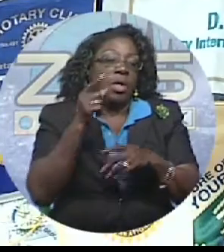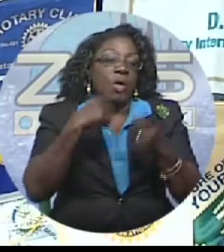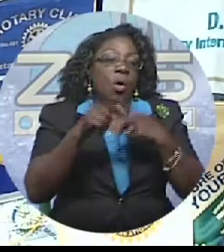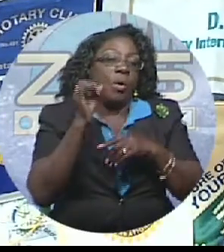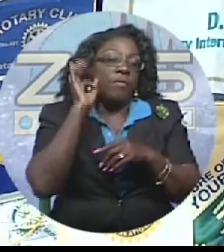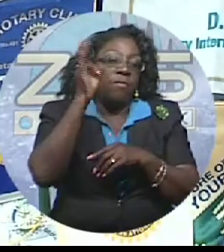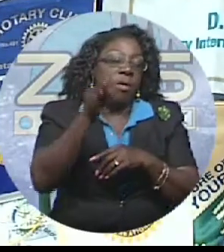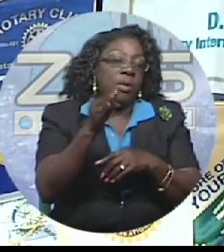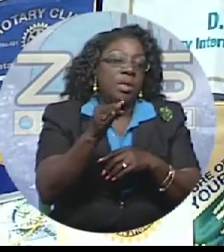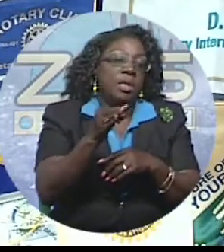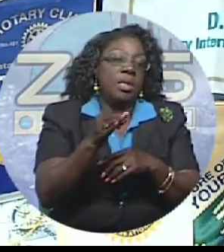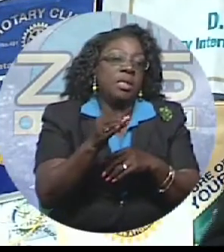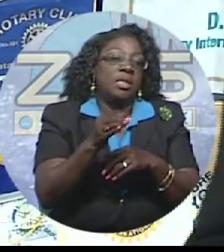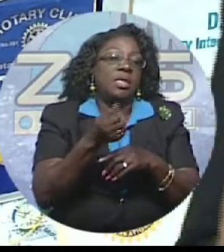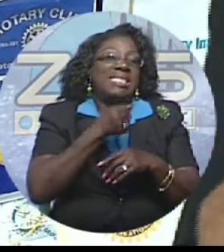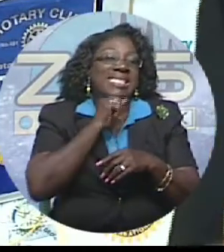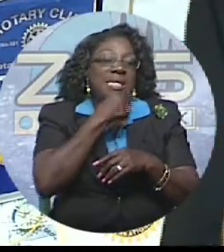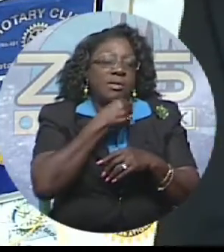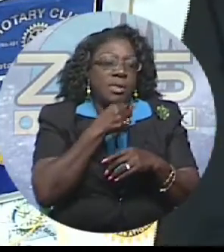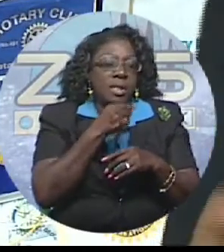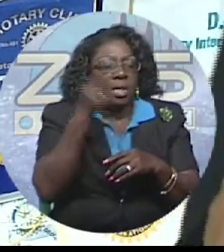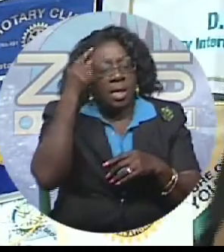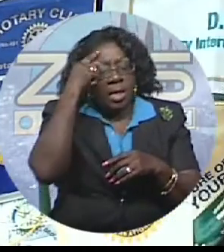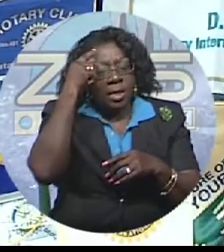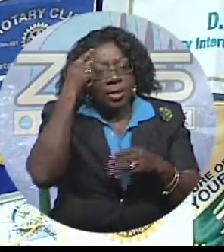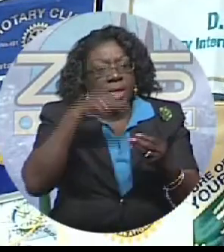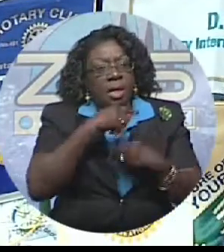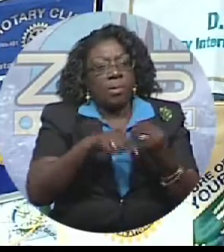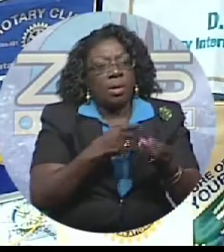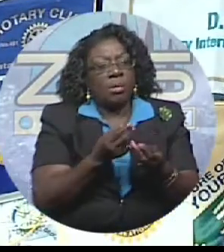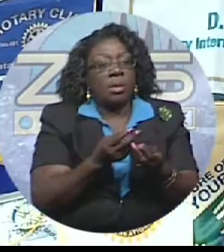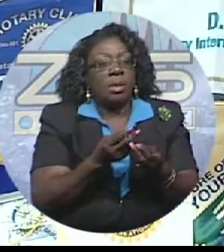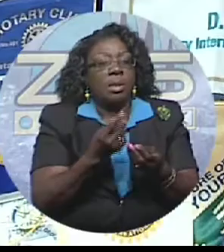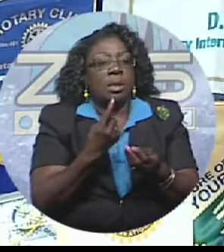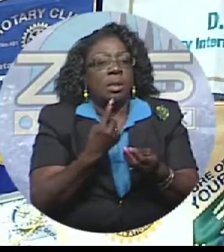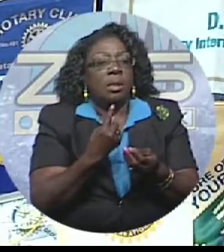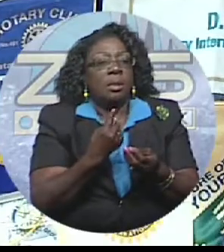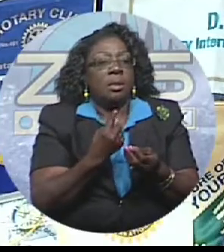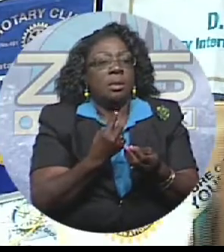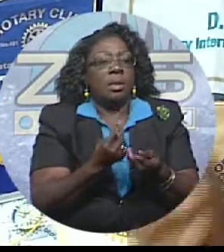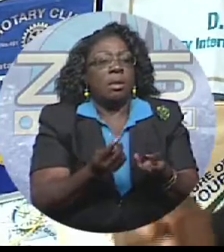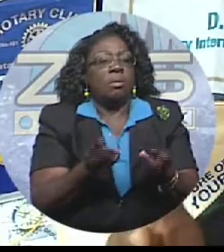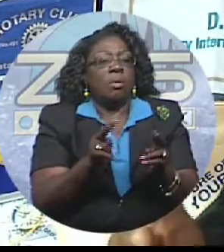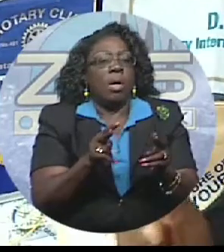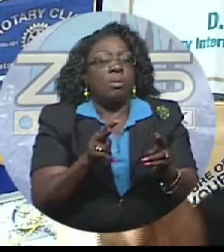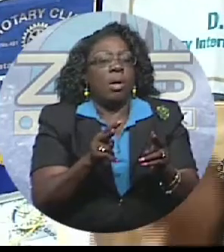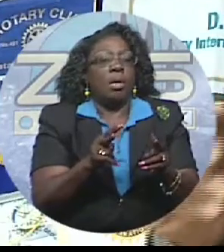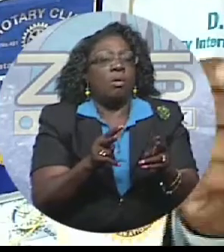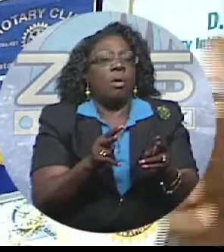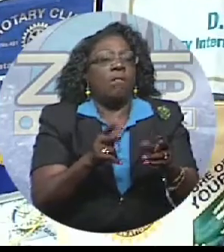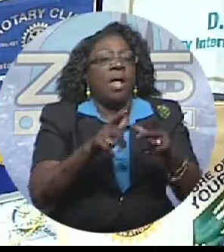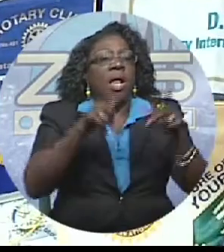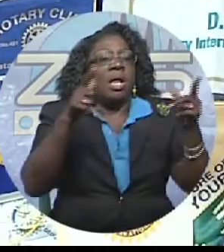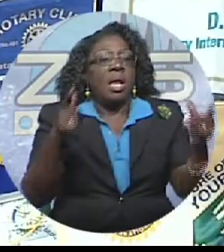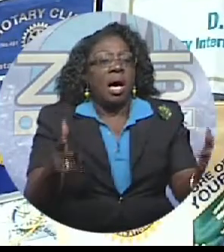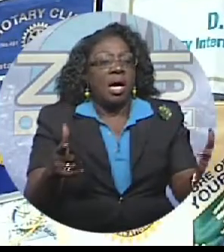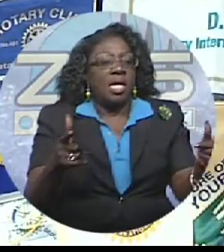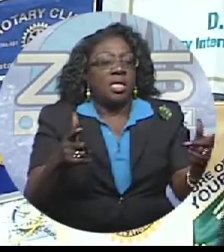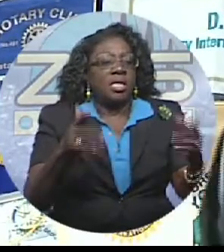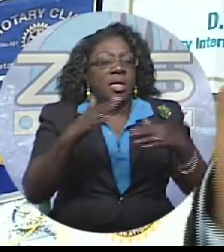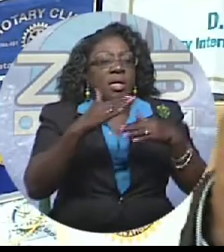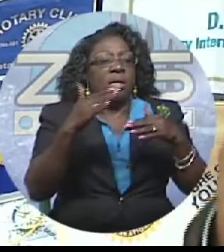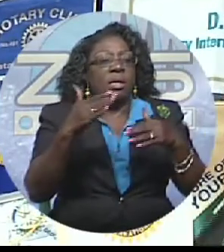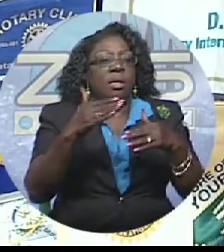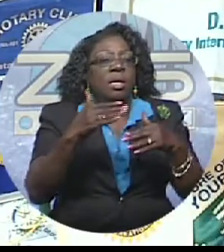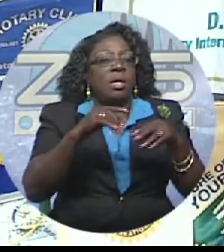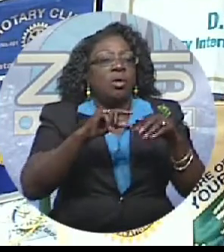should really very seriously consider providing that any large mega resort ought to be scaled down to